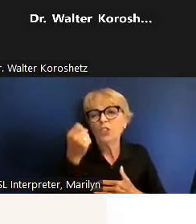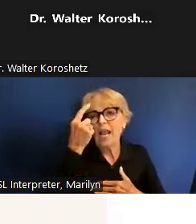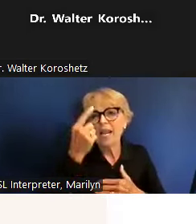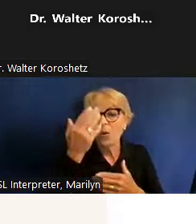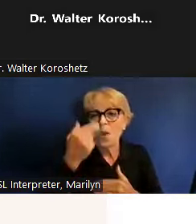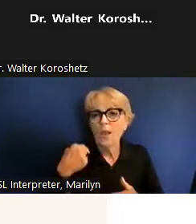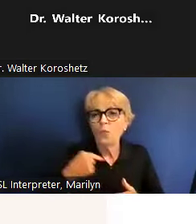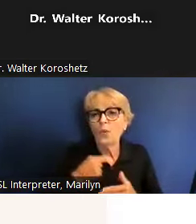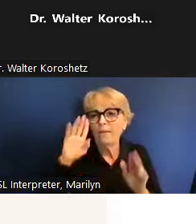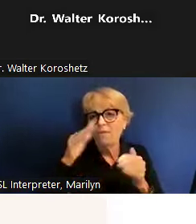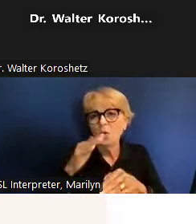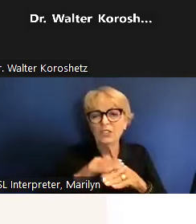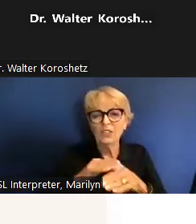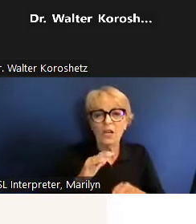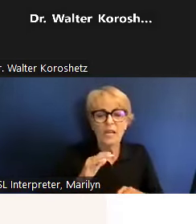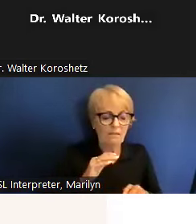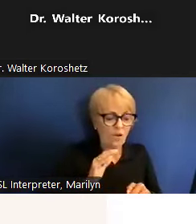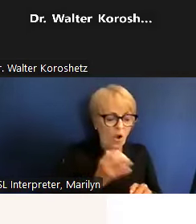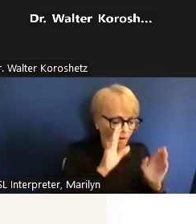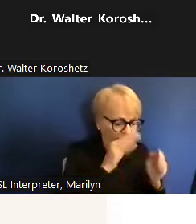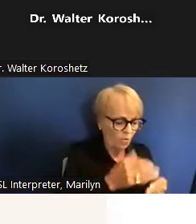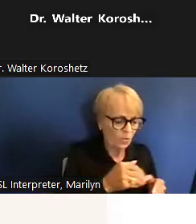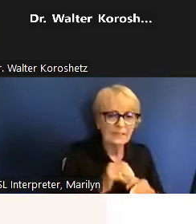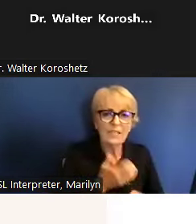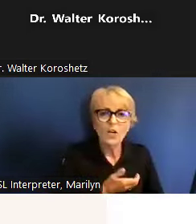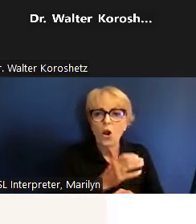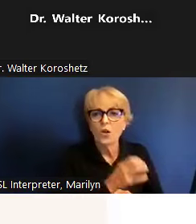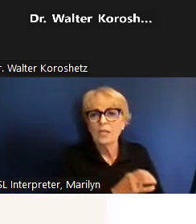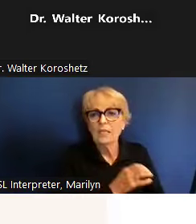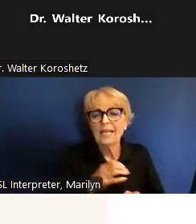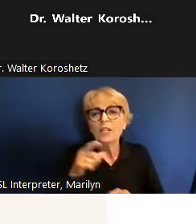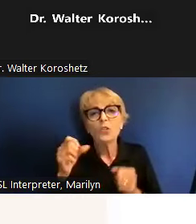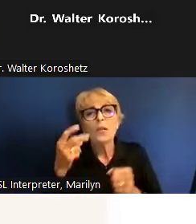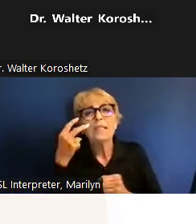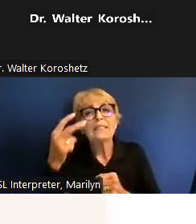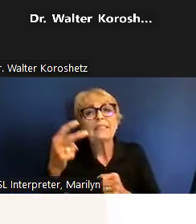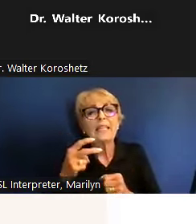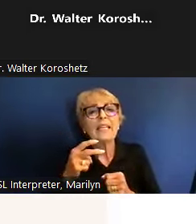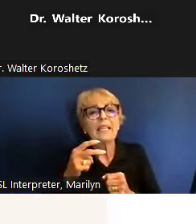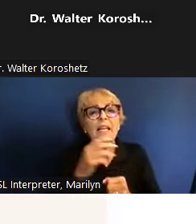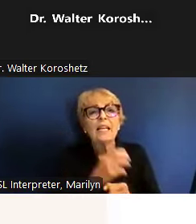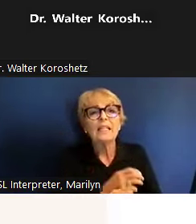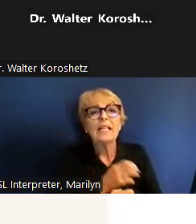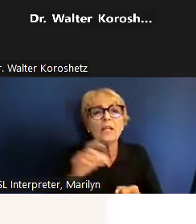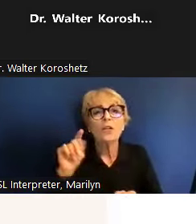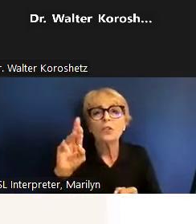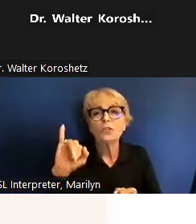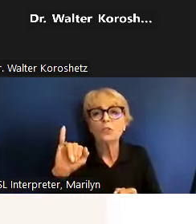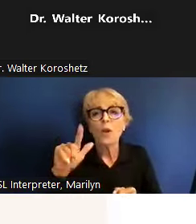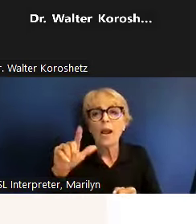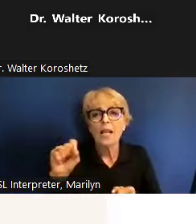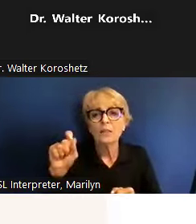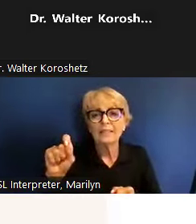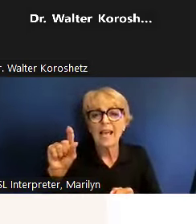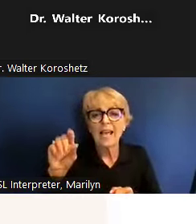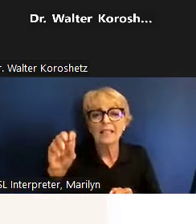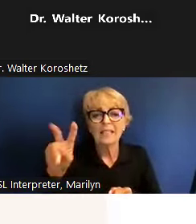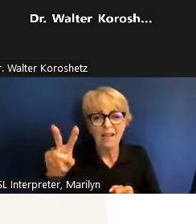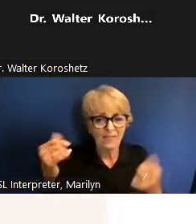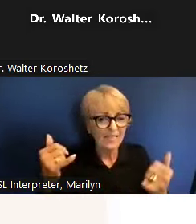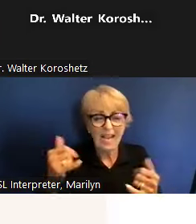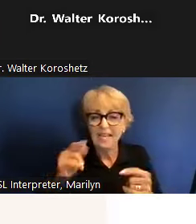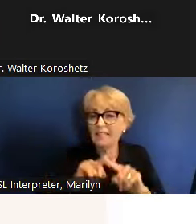focus on what we're focusing on in our clinic. So you can see here, if you go to clinicaltrials.gov today, and this is different